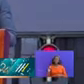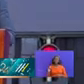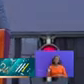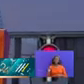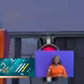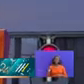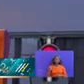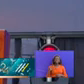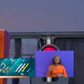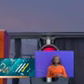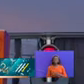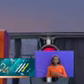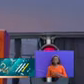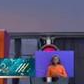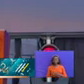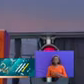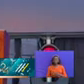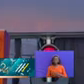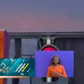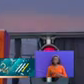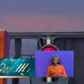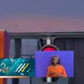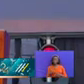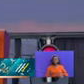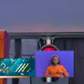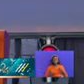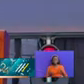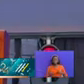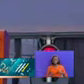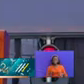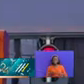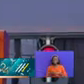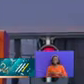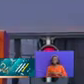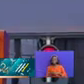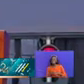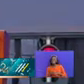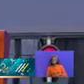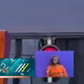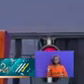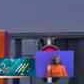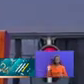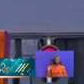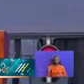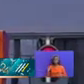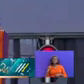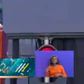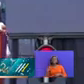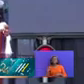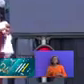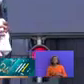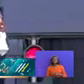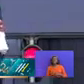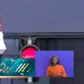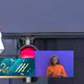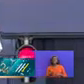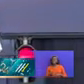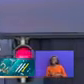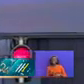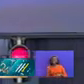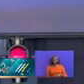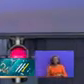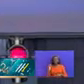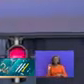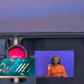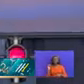Play I'm I get excited with technology and I discovered by 2030 phones will be useless we are now